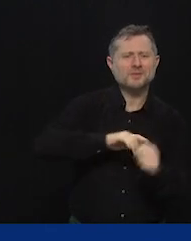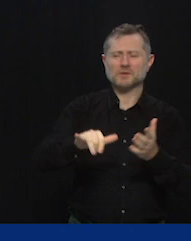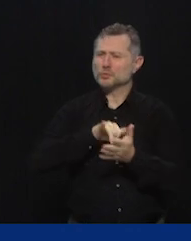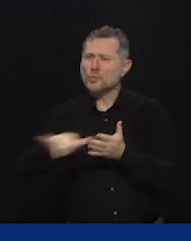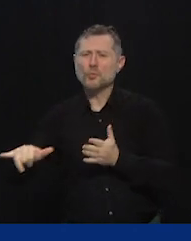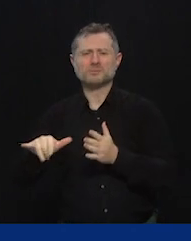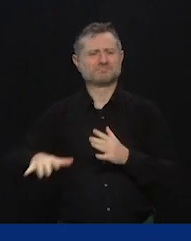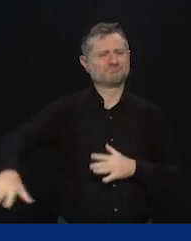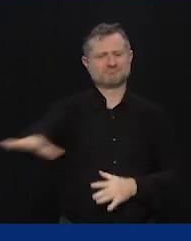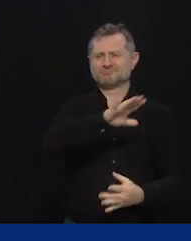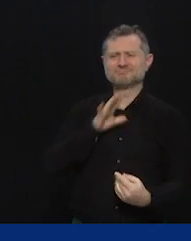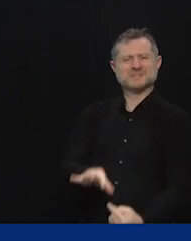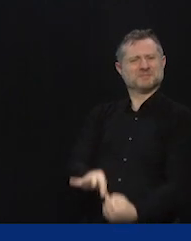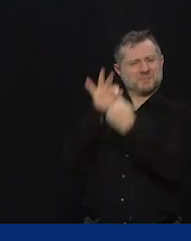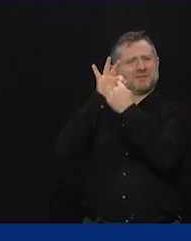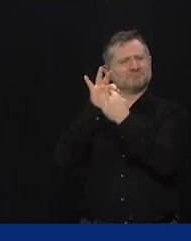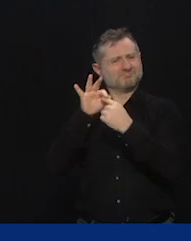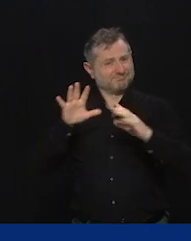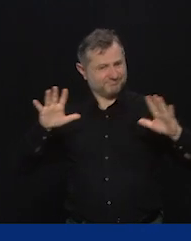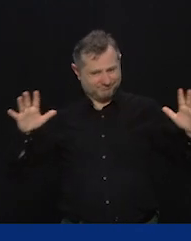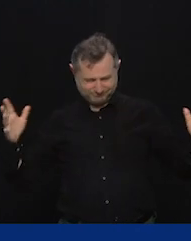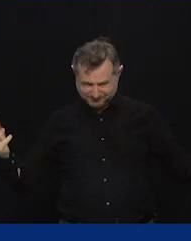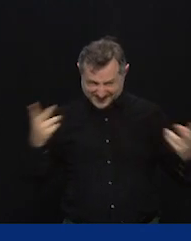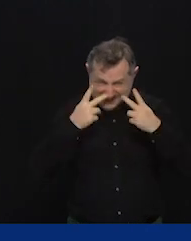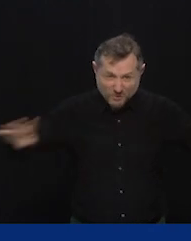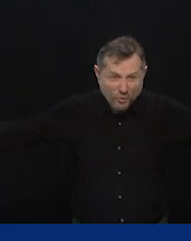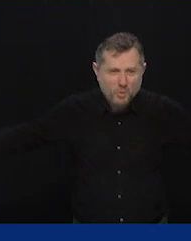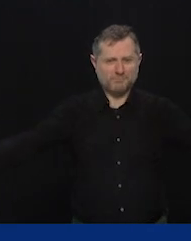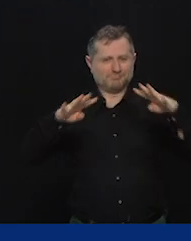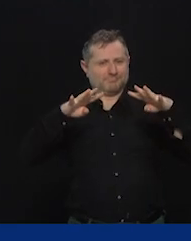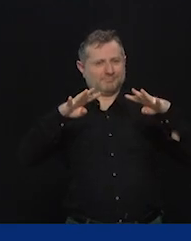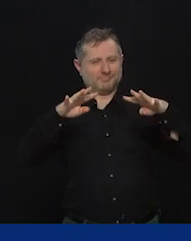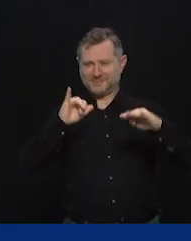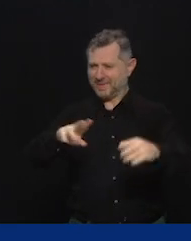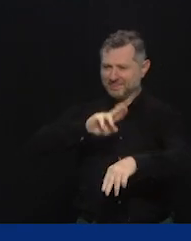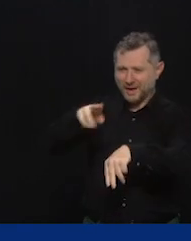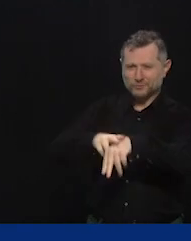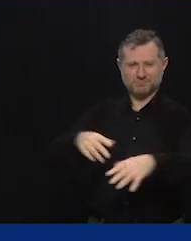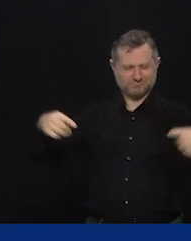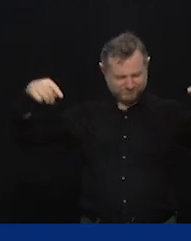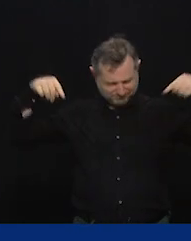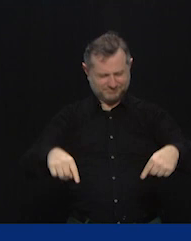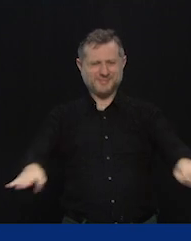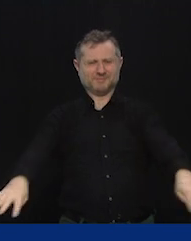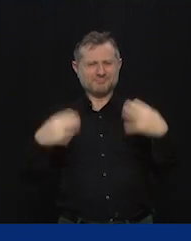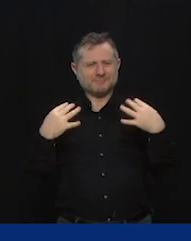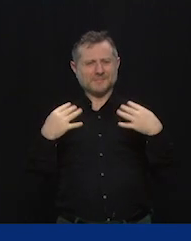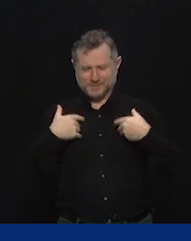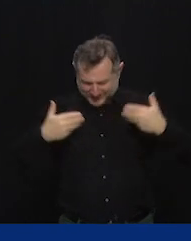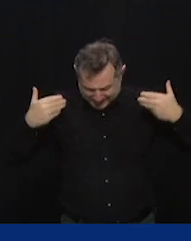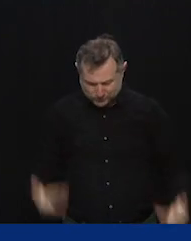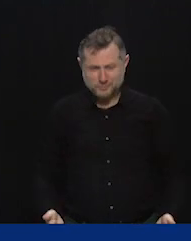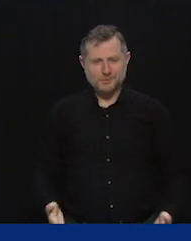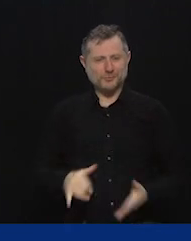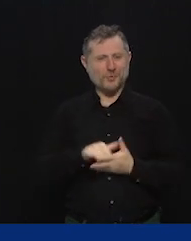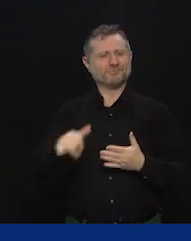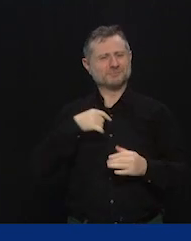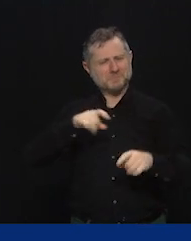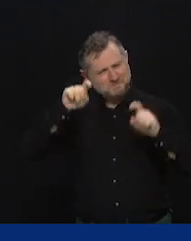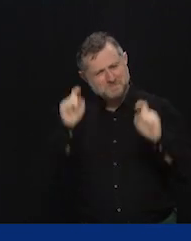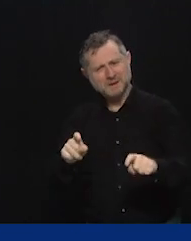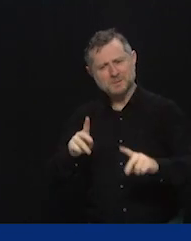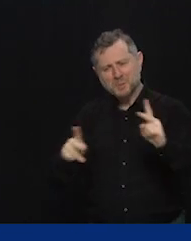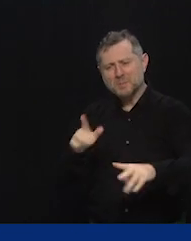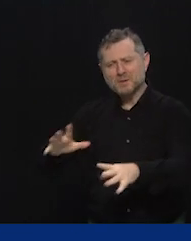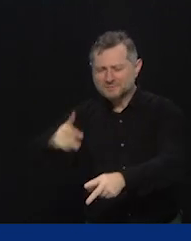around the country, that you need to join us in our plans to make sure that people can take care of their families, not lose their jobs, not lose their income,